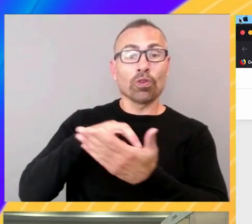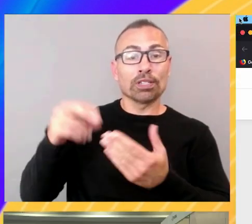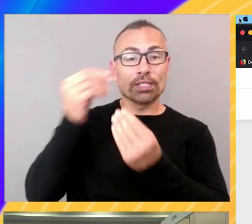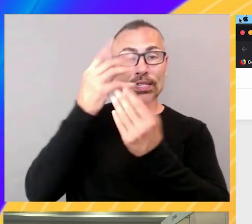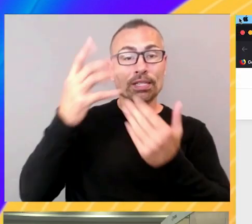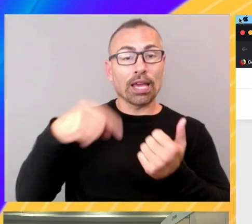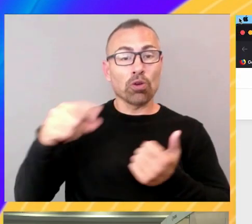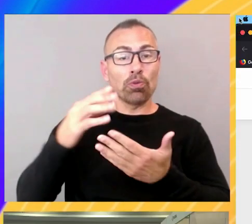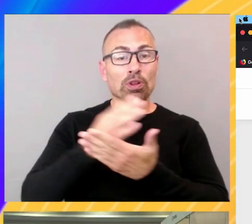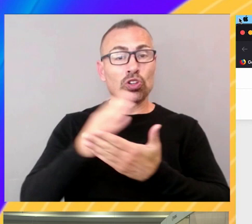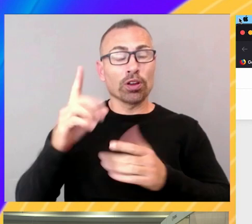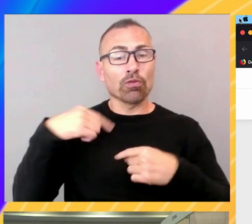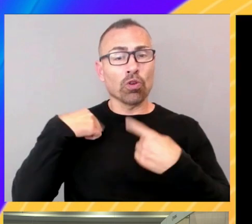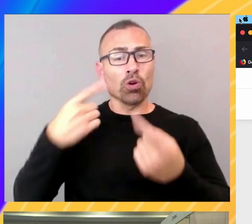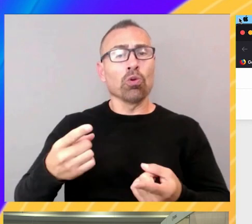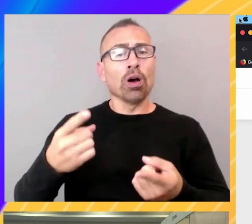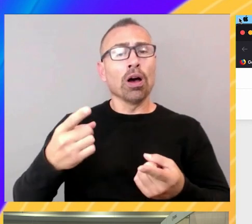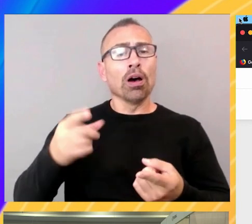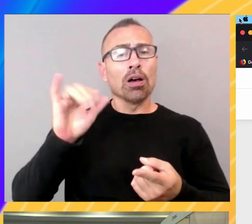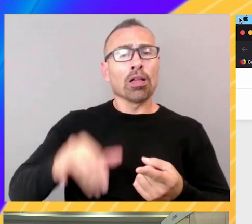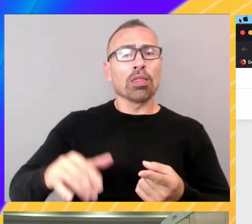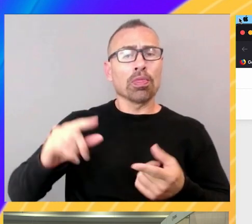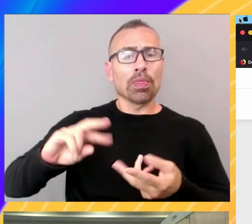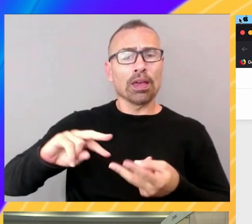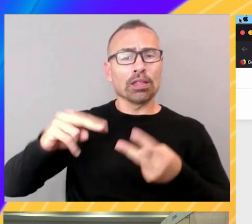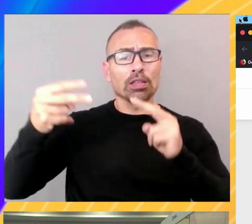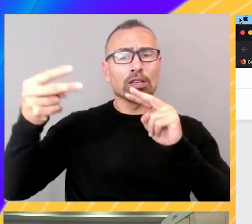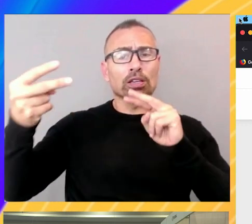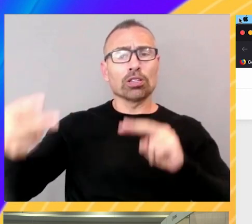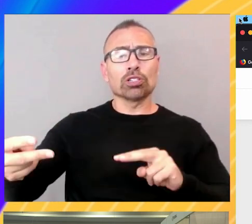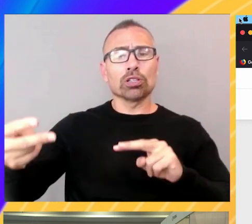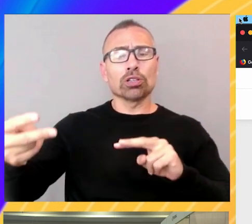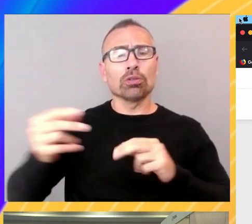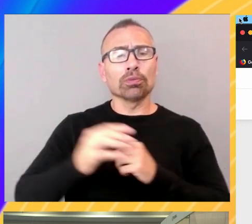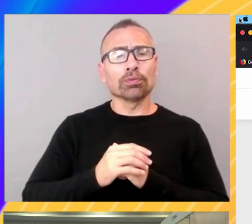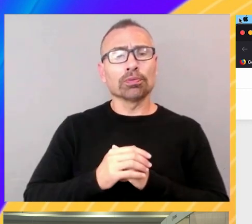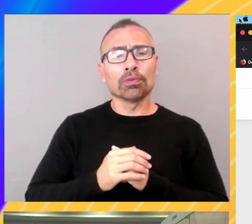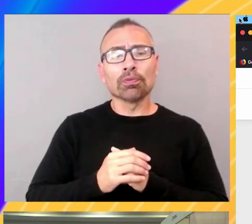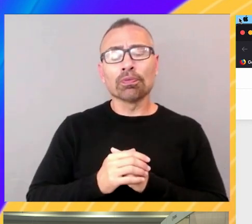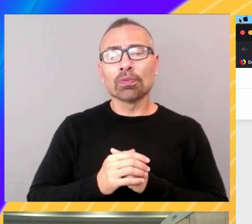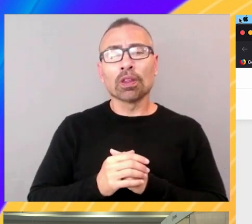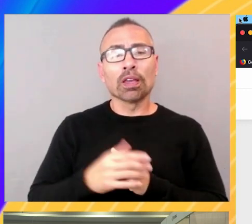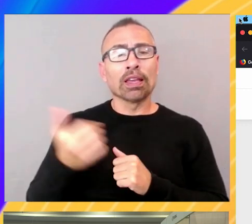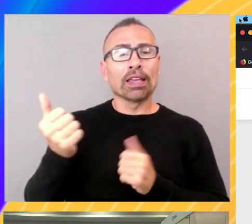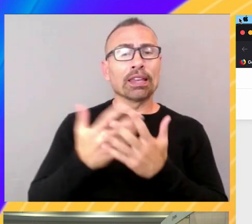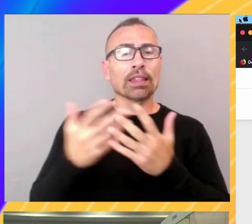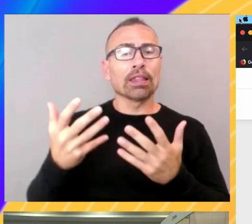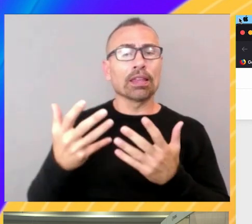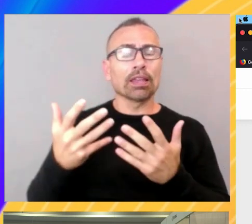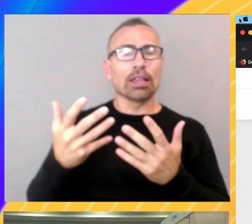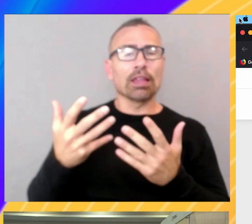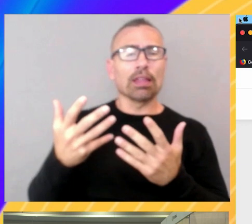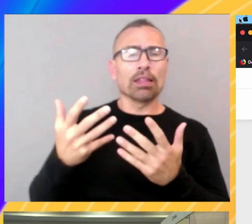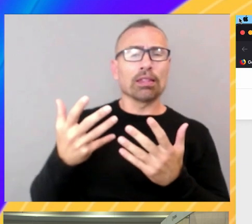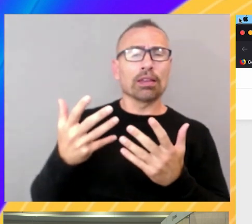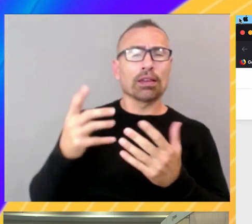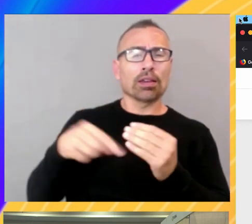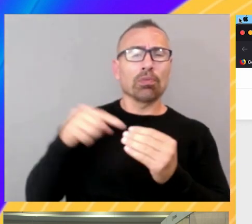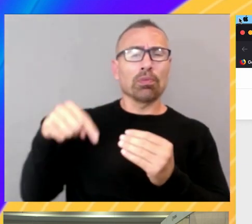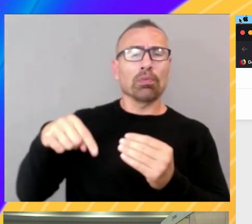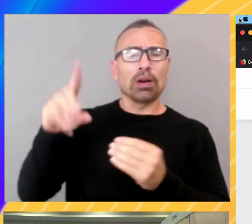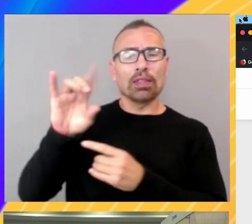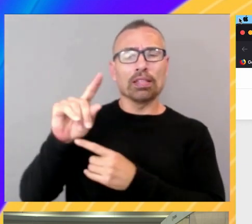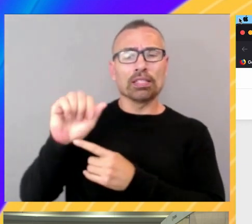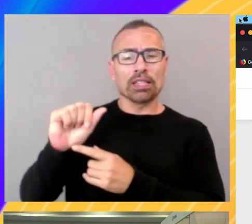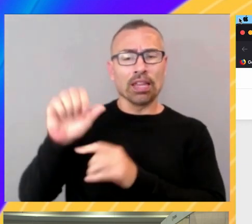just search 1,000 Genomes, you can recover those data. And the nice thing about those data is that we can use them as a fully public resource